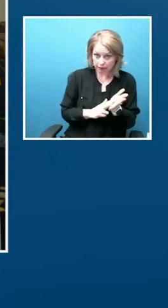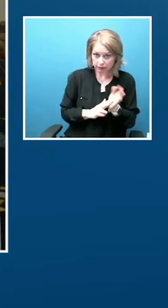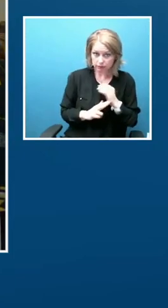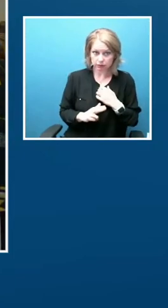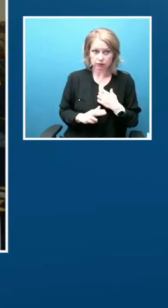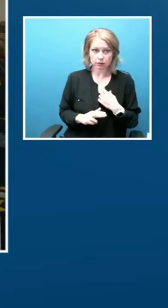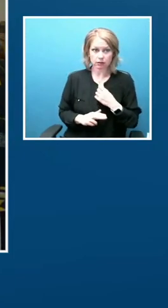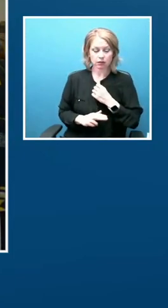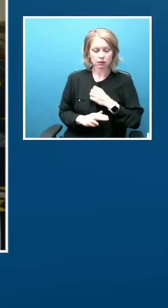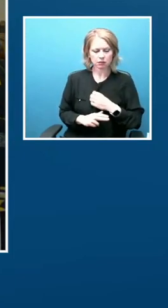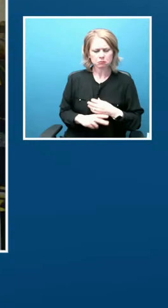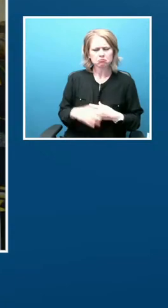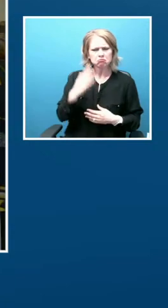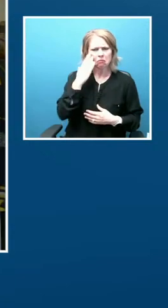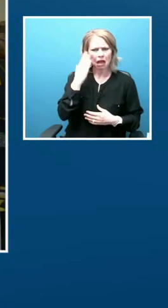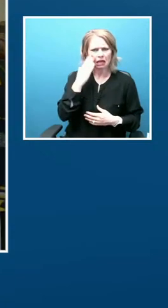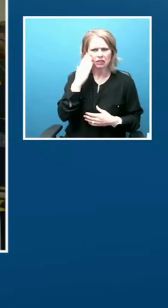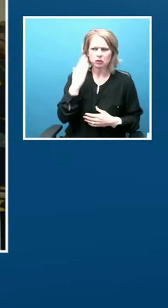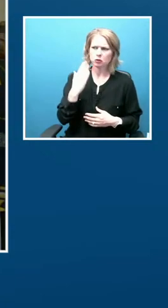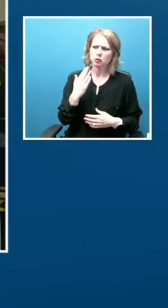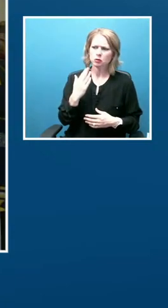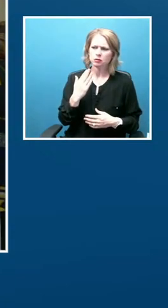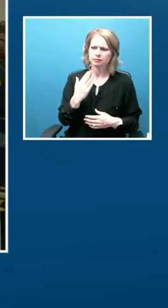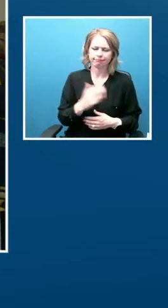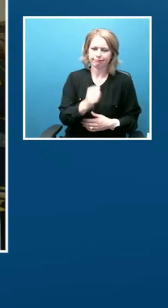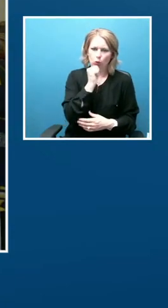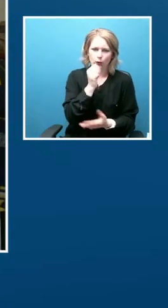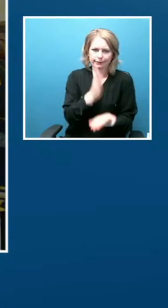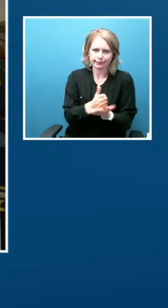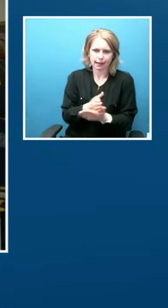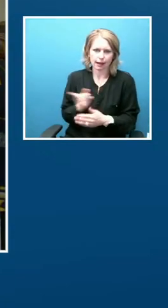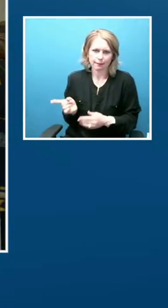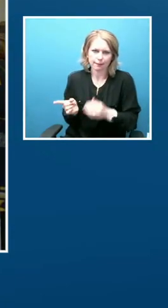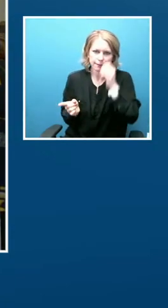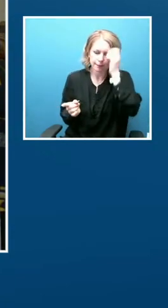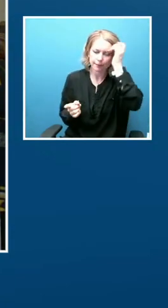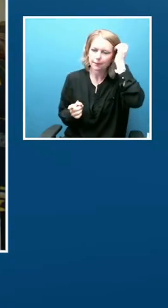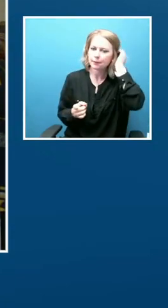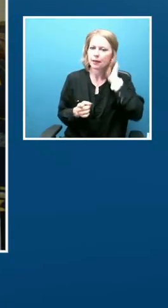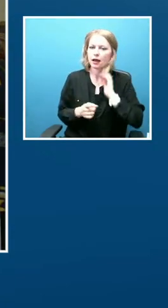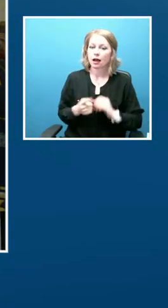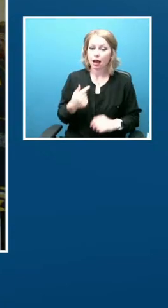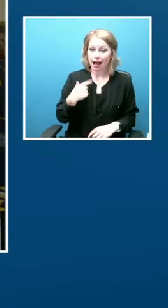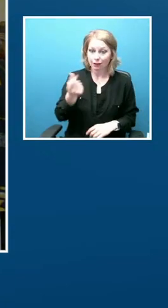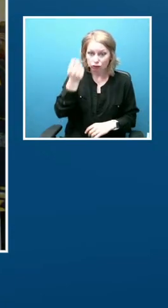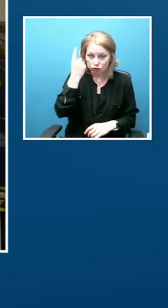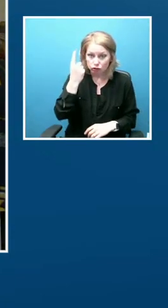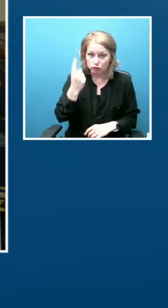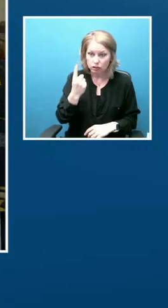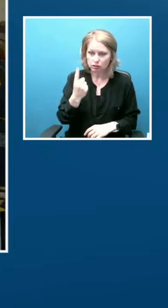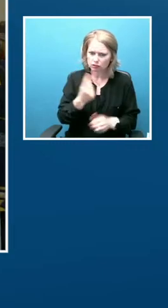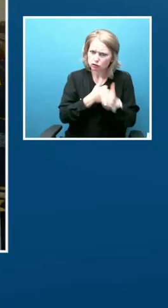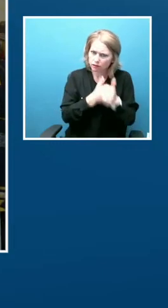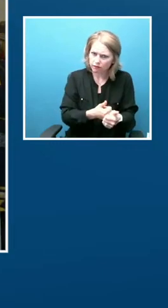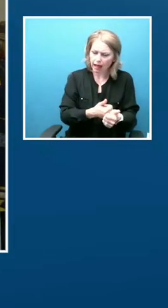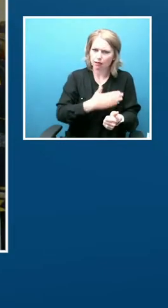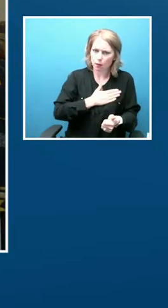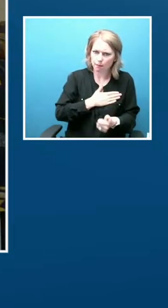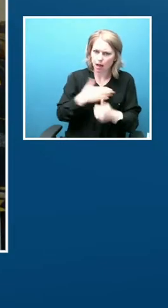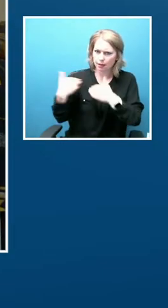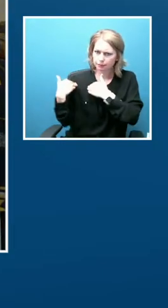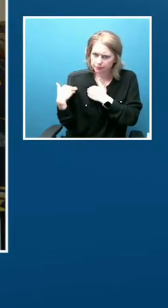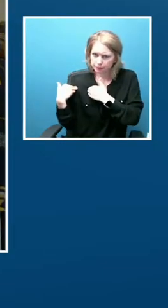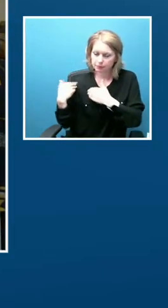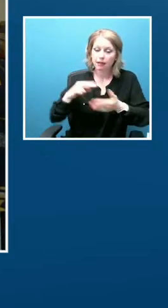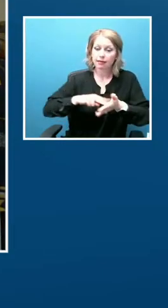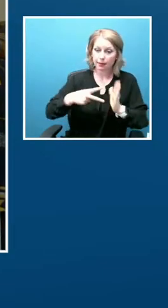the end of the story, but rather the beginning. I understood that to uphold my end of the deal, my party would need to make real